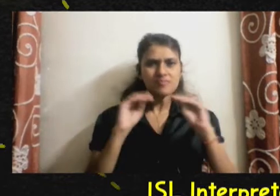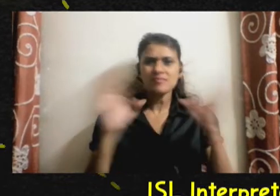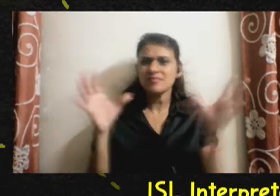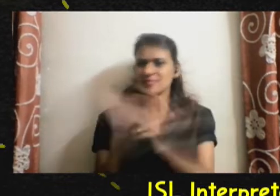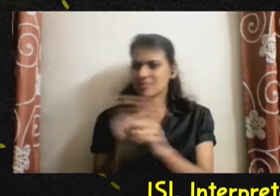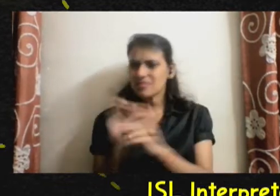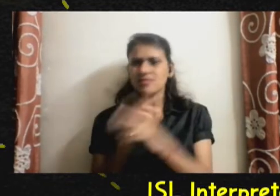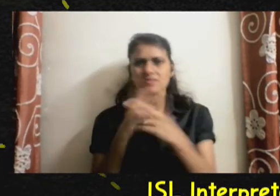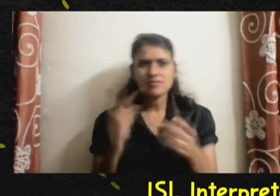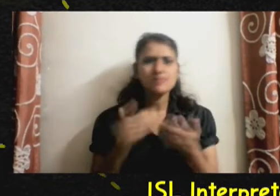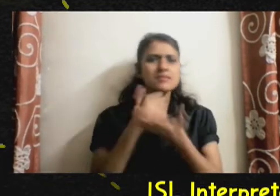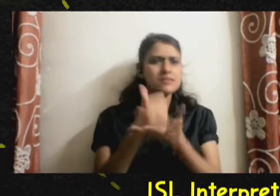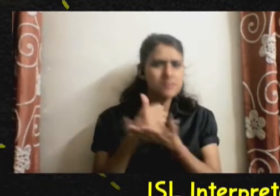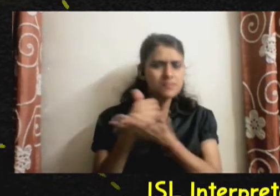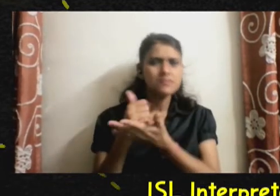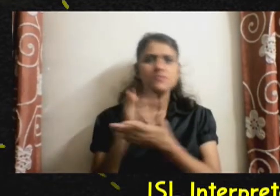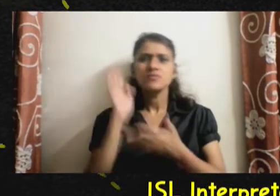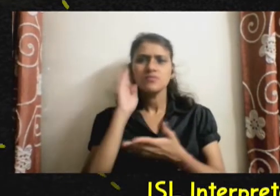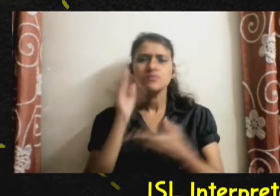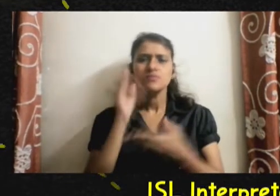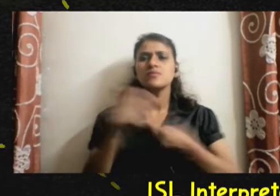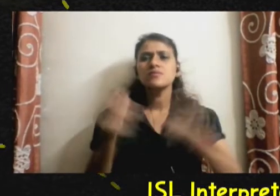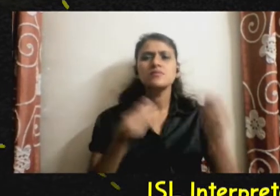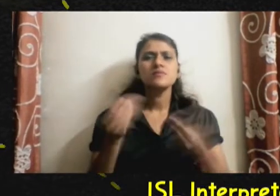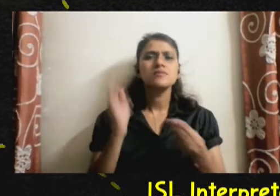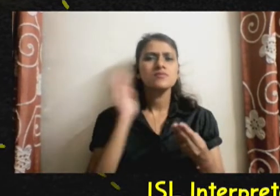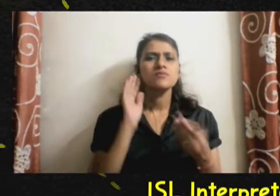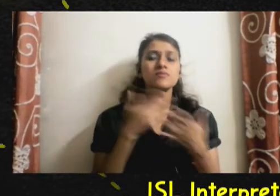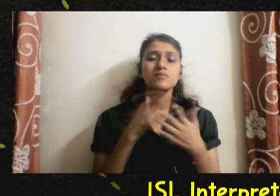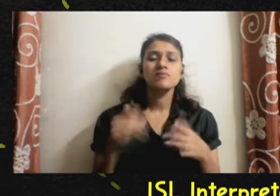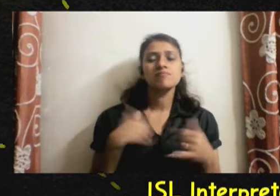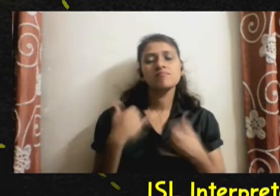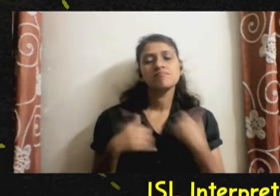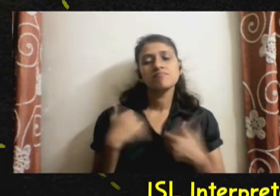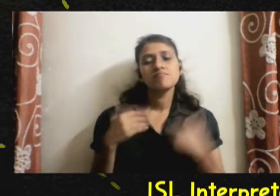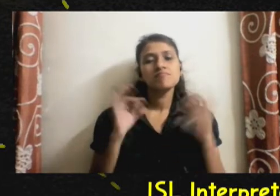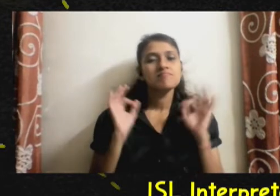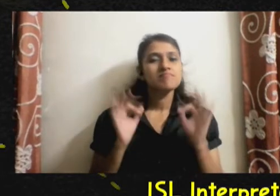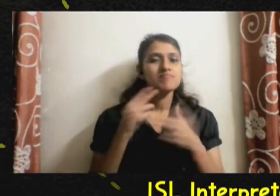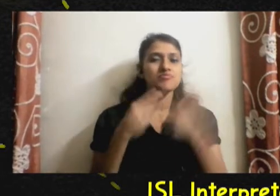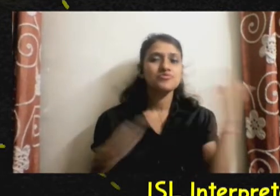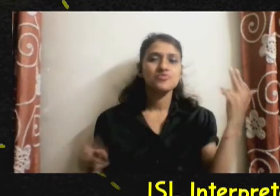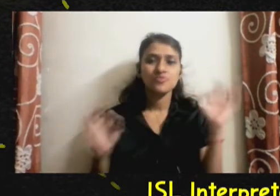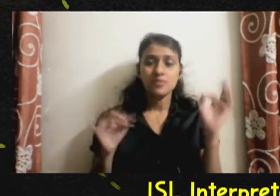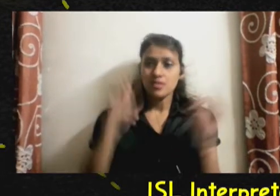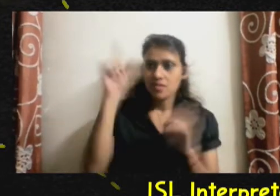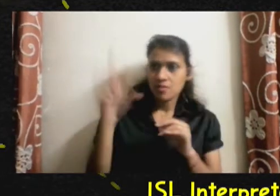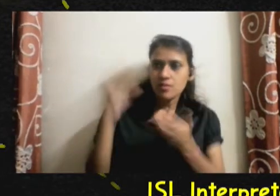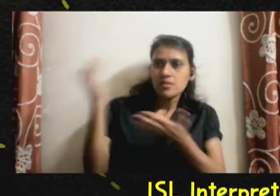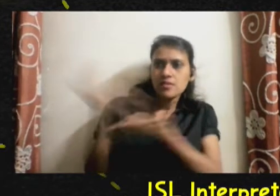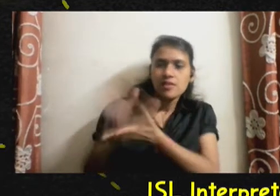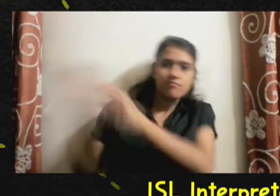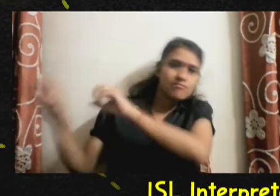to help them. You must hand out information. Instead, I love the story that somebody who's being rescued and sent to a